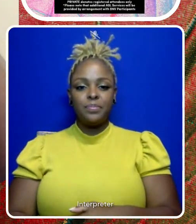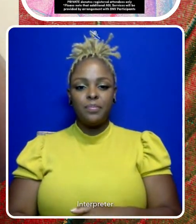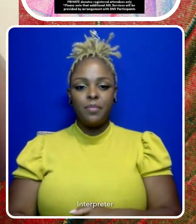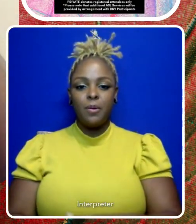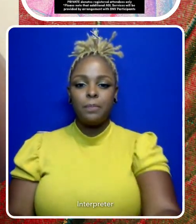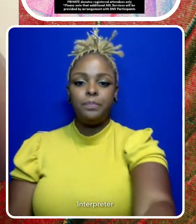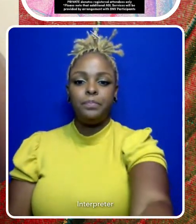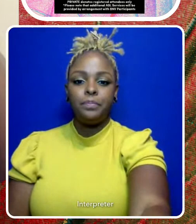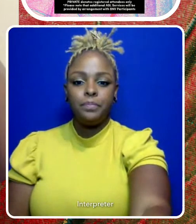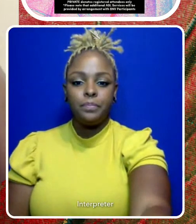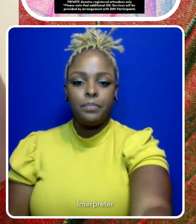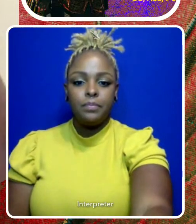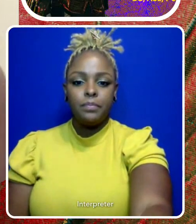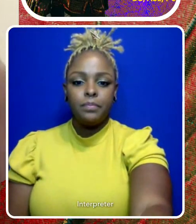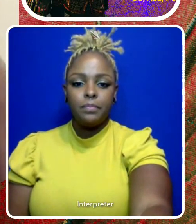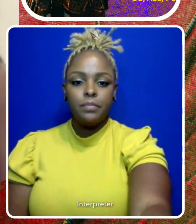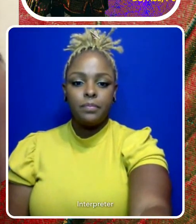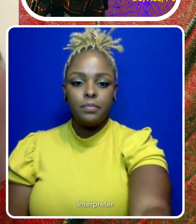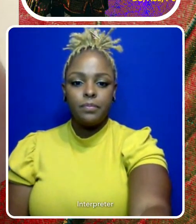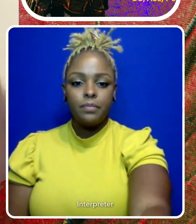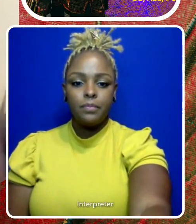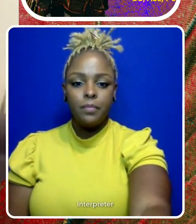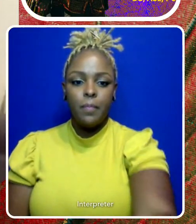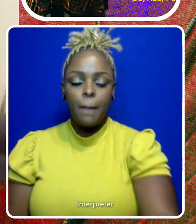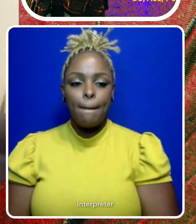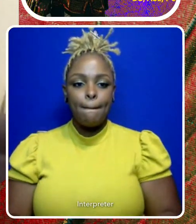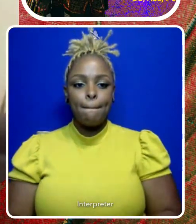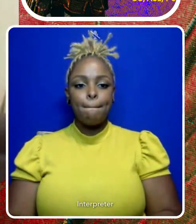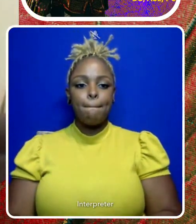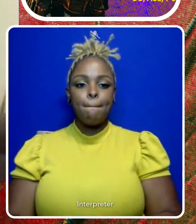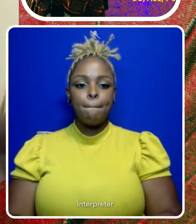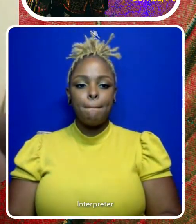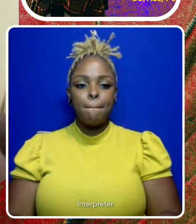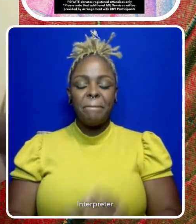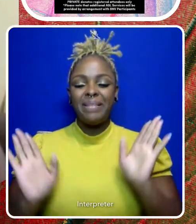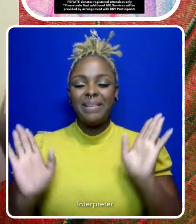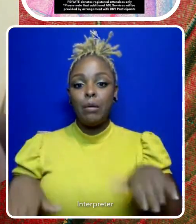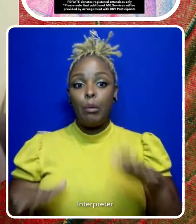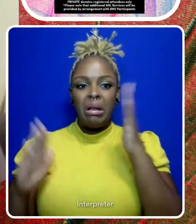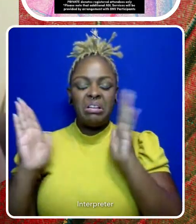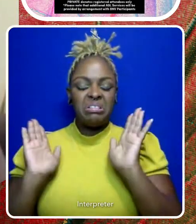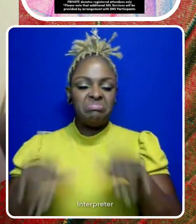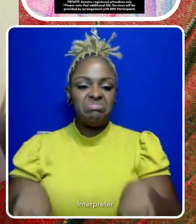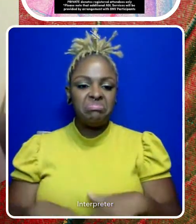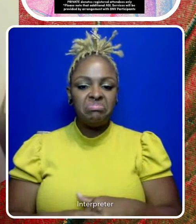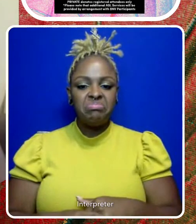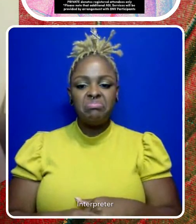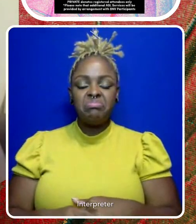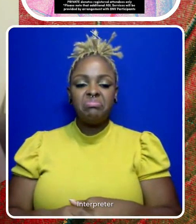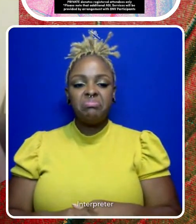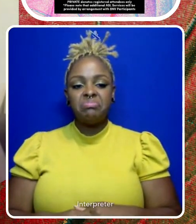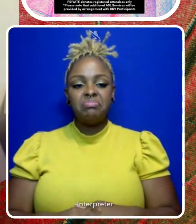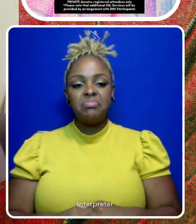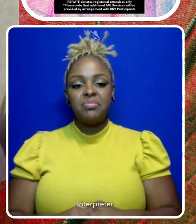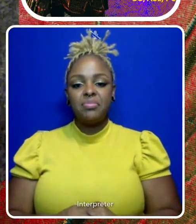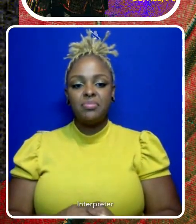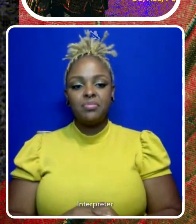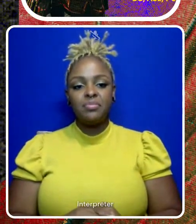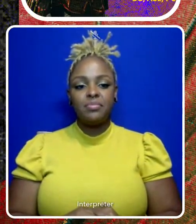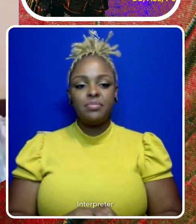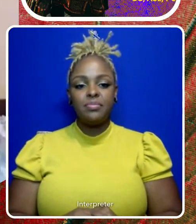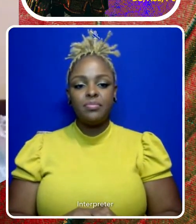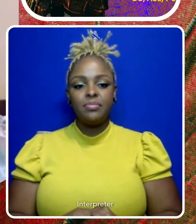Yeah, no worries, no worries. We're working it out. We come to have vibes and energy tonight. We come to have vibes and energy